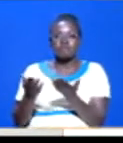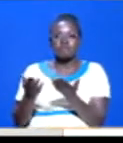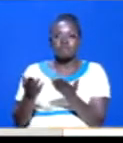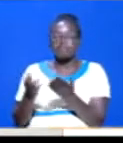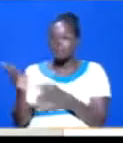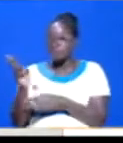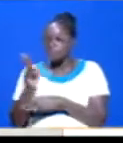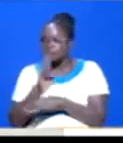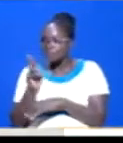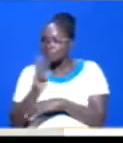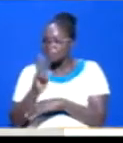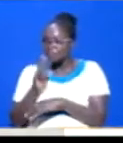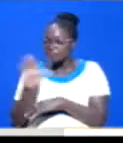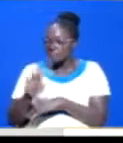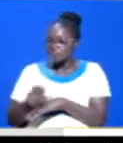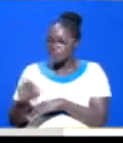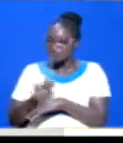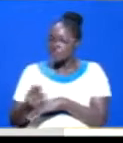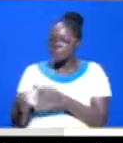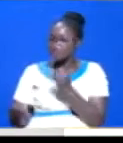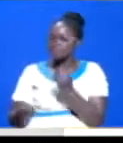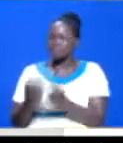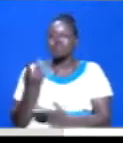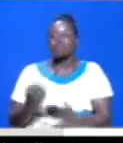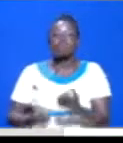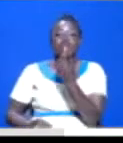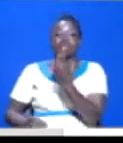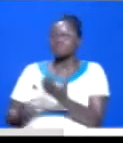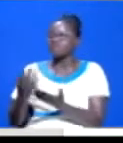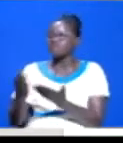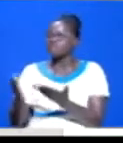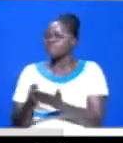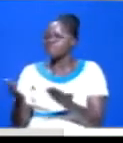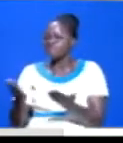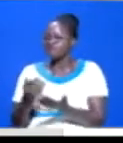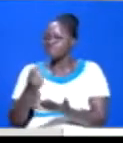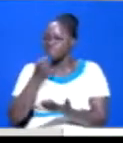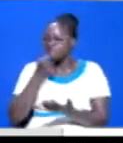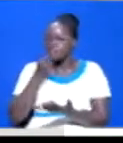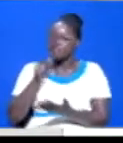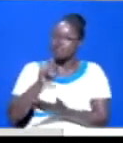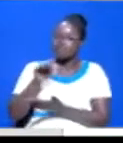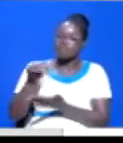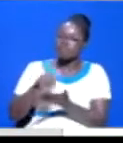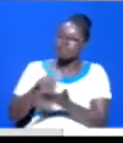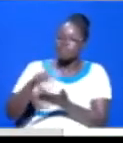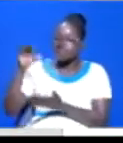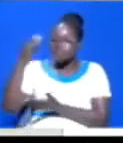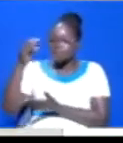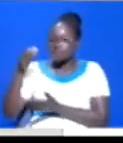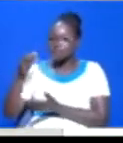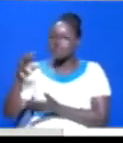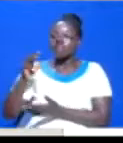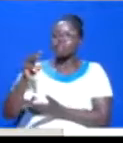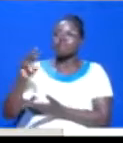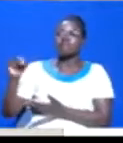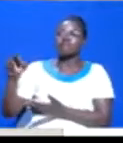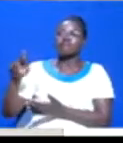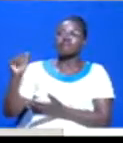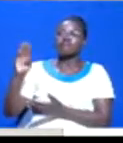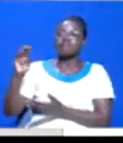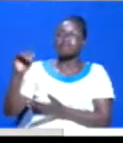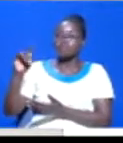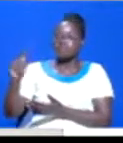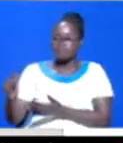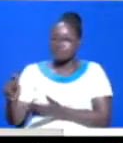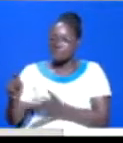going to erupt somewhere in Nyanza, in Central, in Coast, in Marsabit, which has already started.